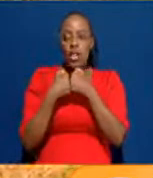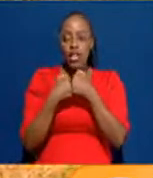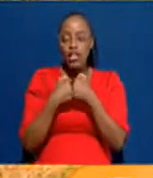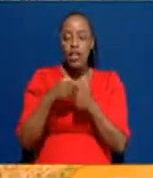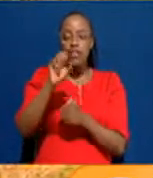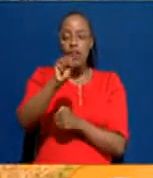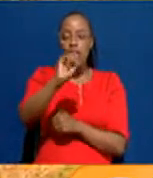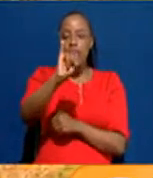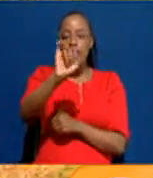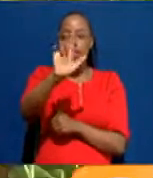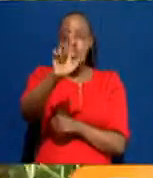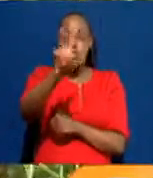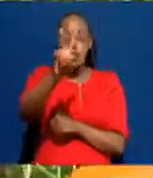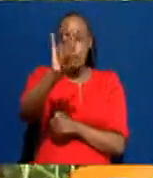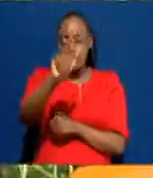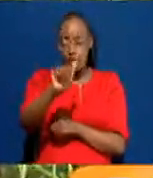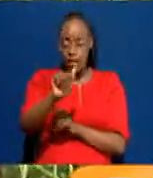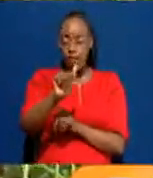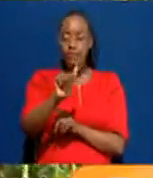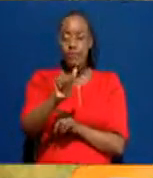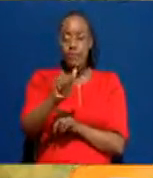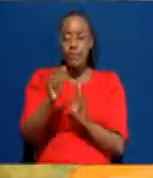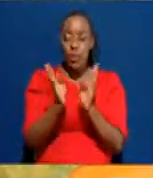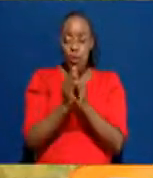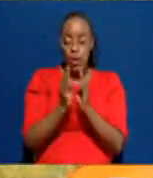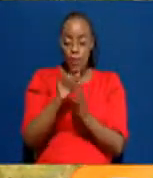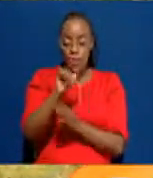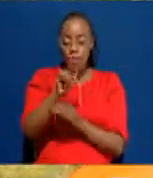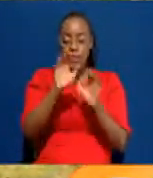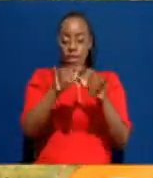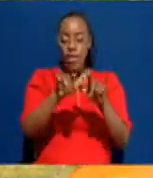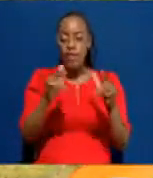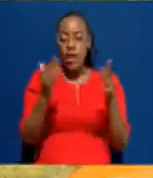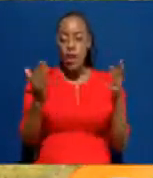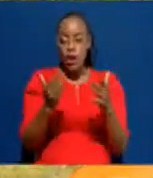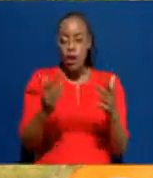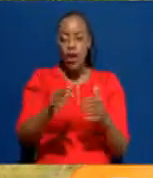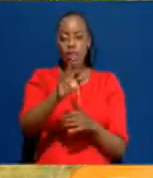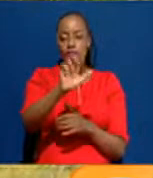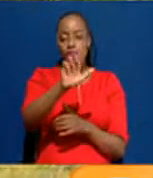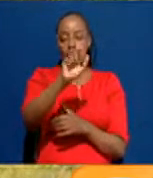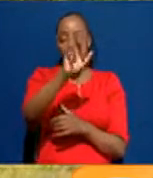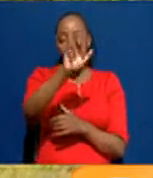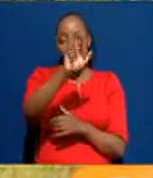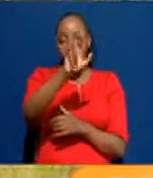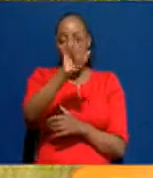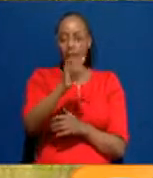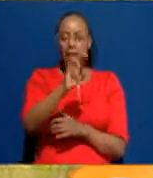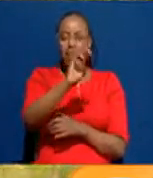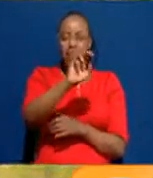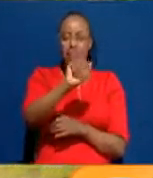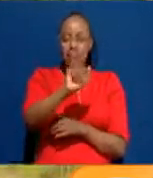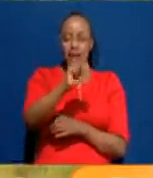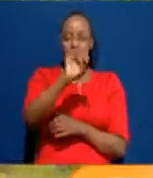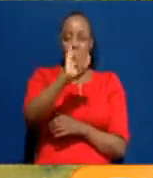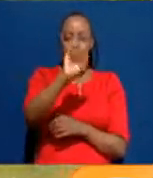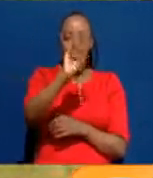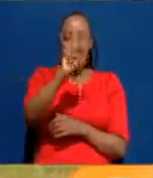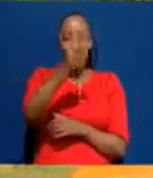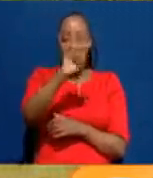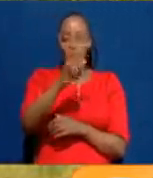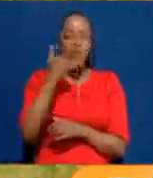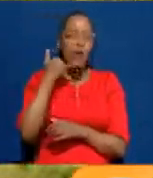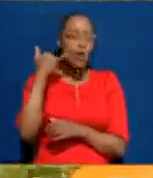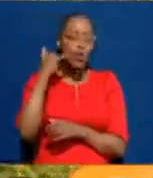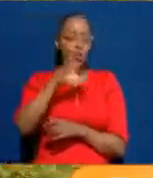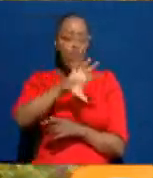Sylvia Kuria. We meet her at a farm in Rare village located in Maimayu, Nakuru County.